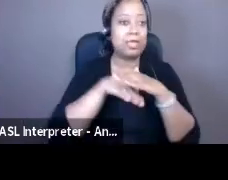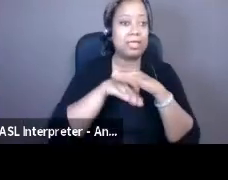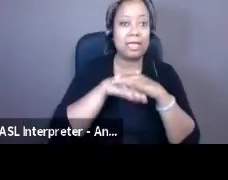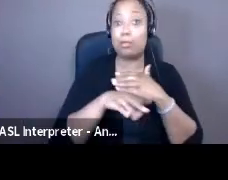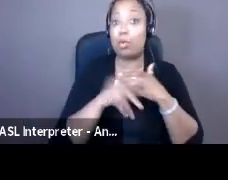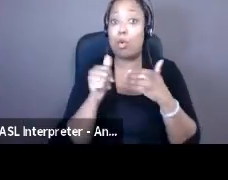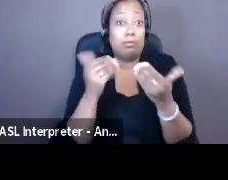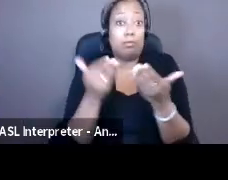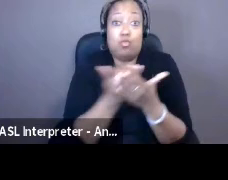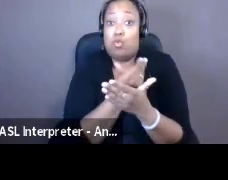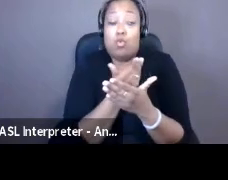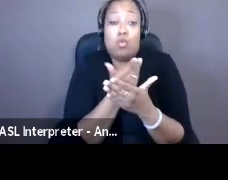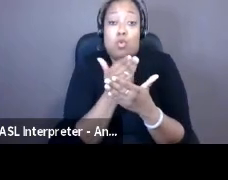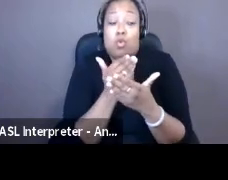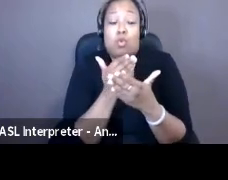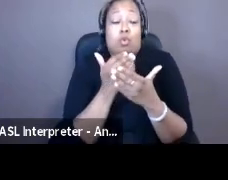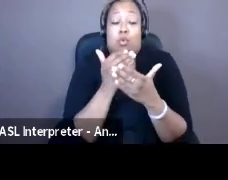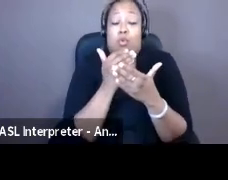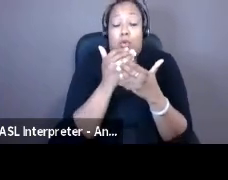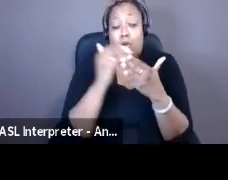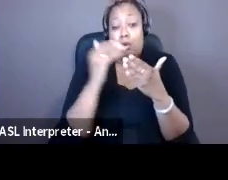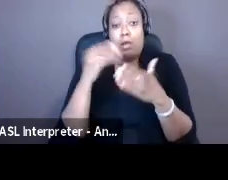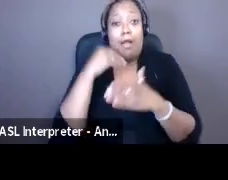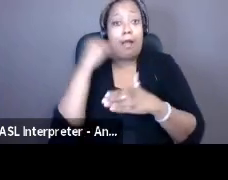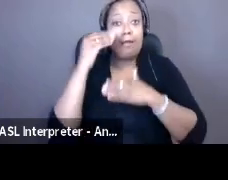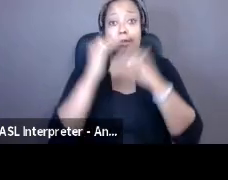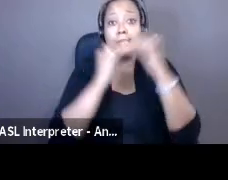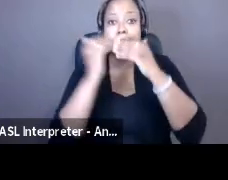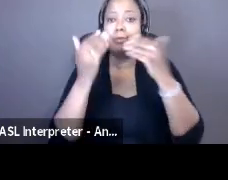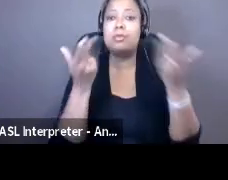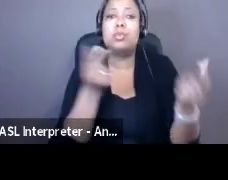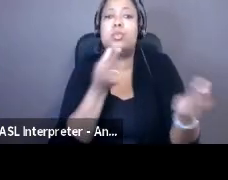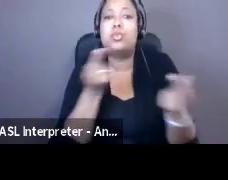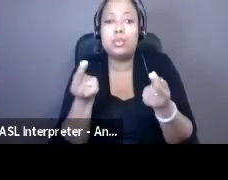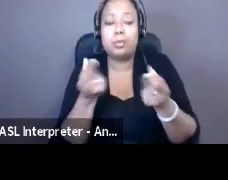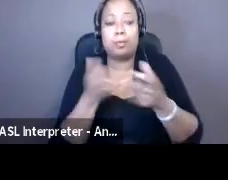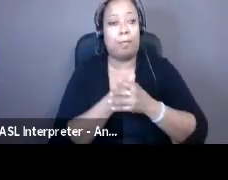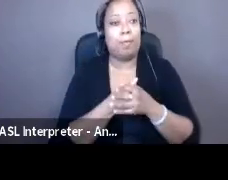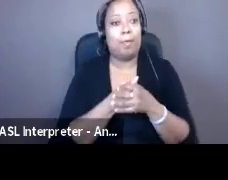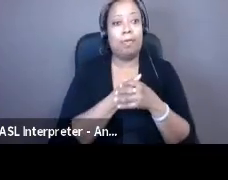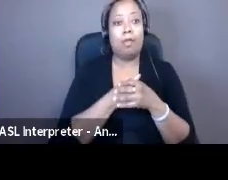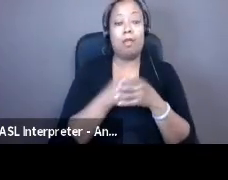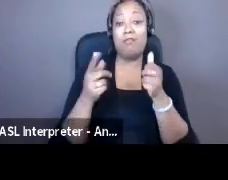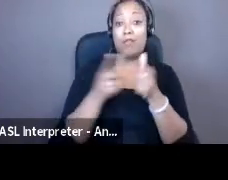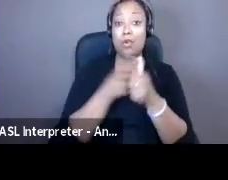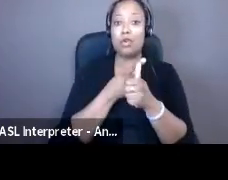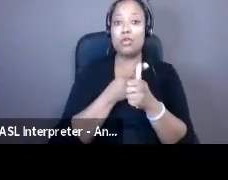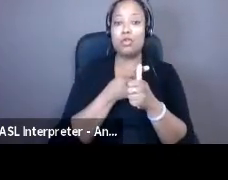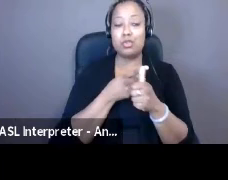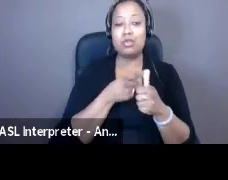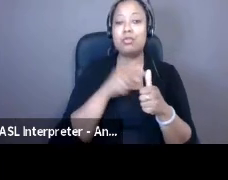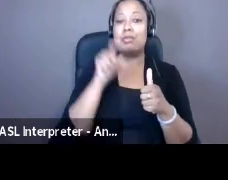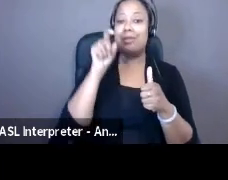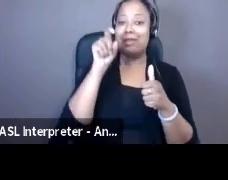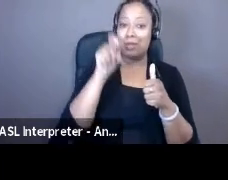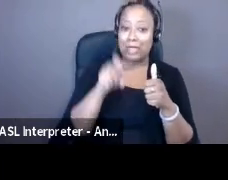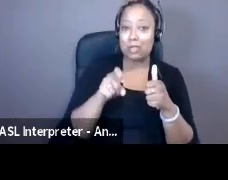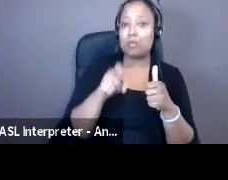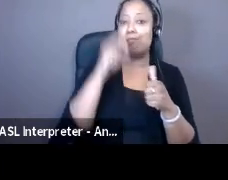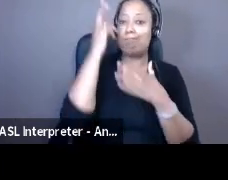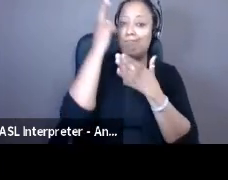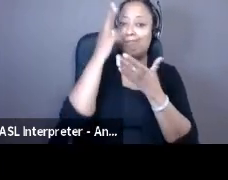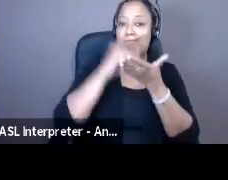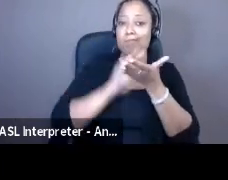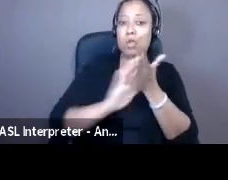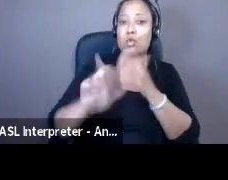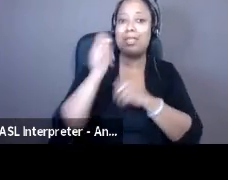house or buying a new house and renovating it? Really what you want to do is make sure that you understand what your daily needs are and what your daily